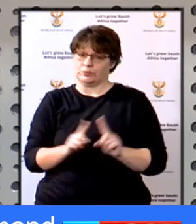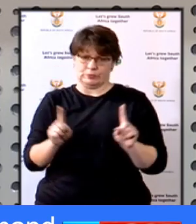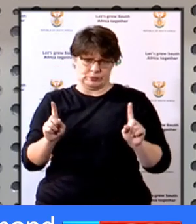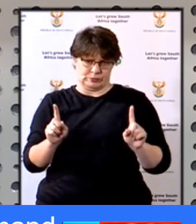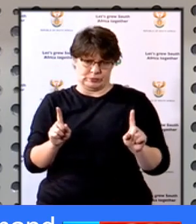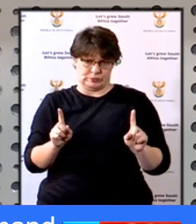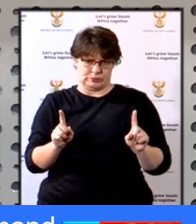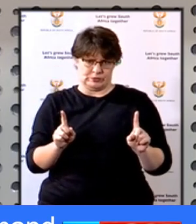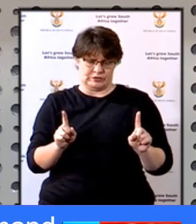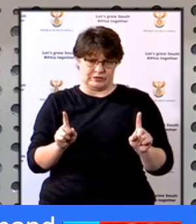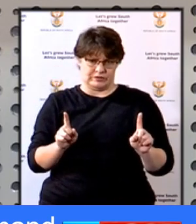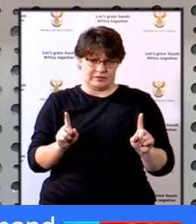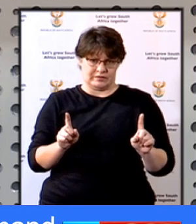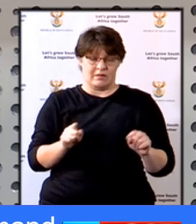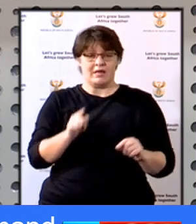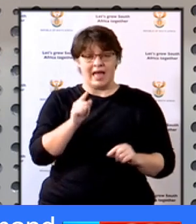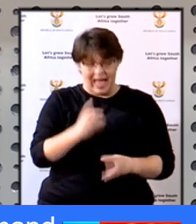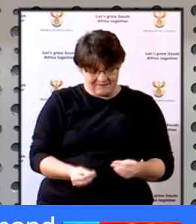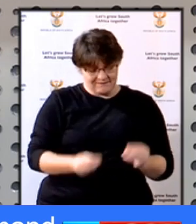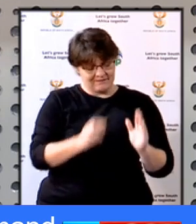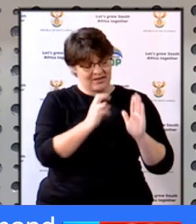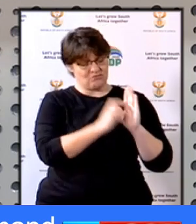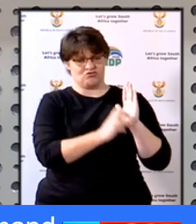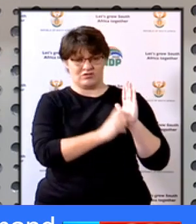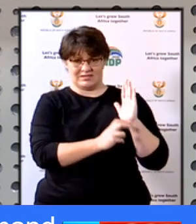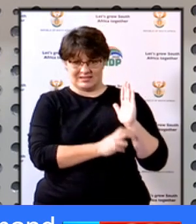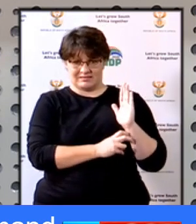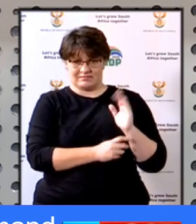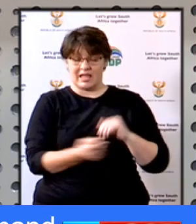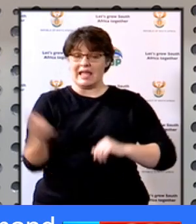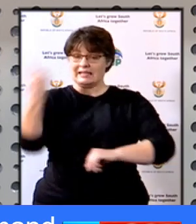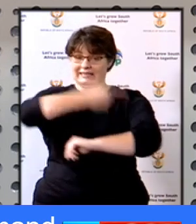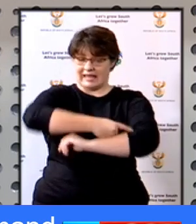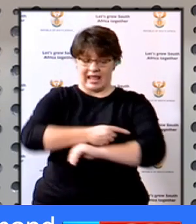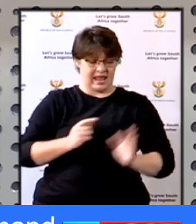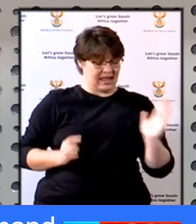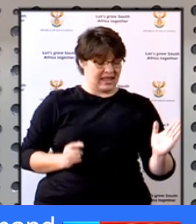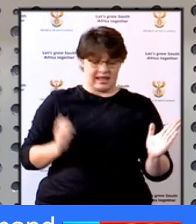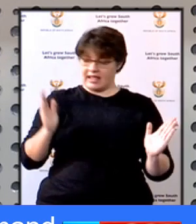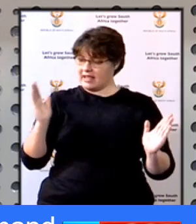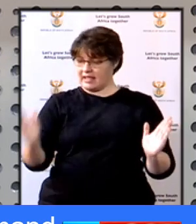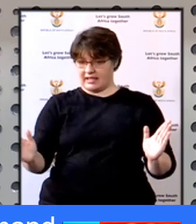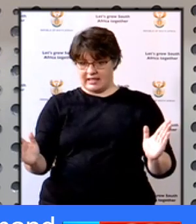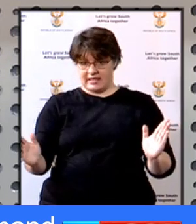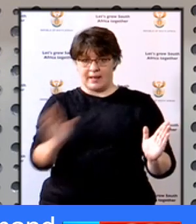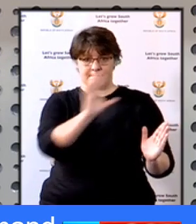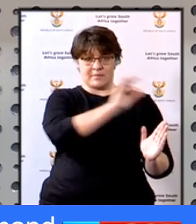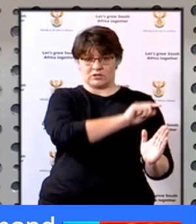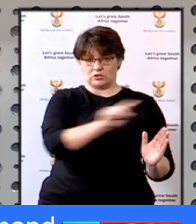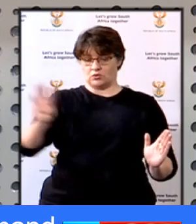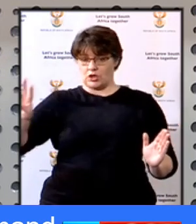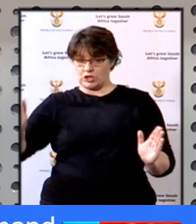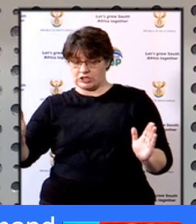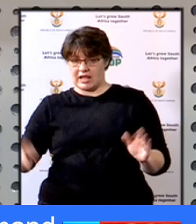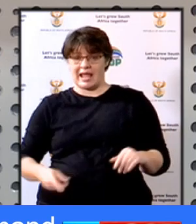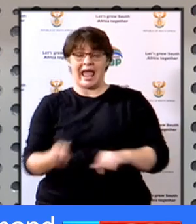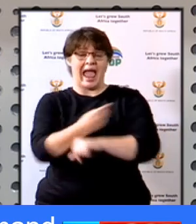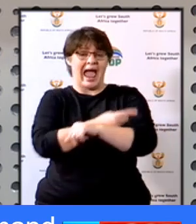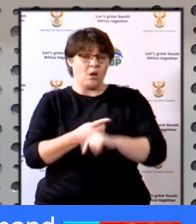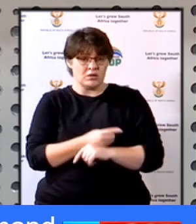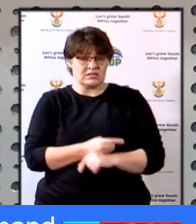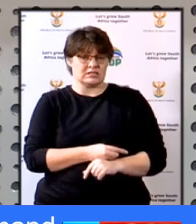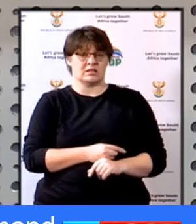before. There are defined days, there are defined hours, there are special